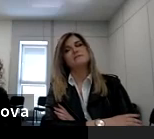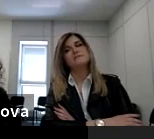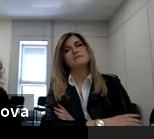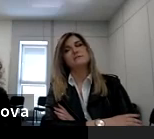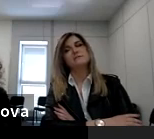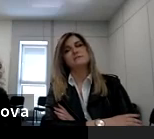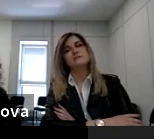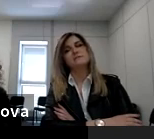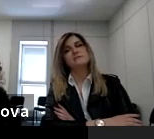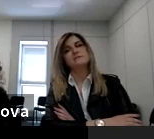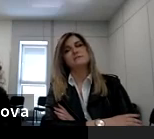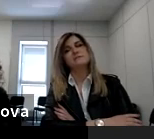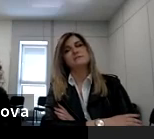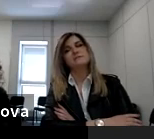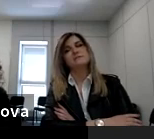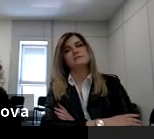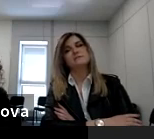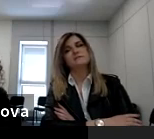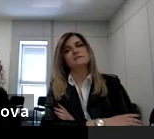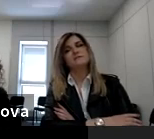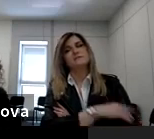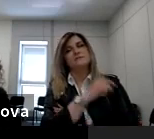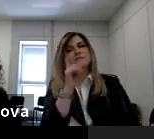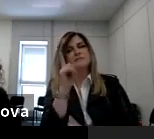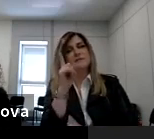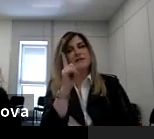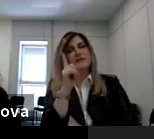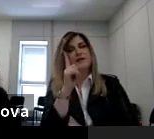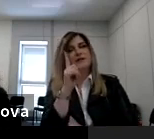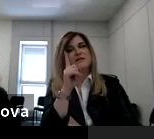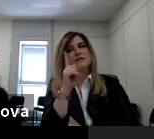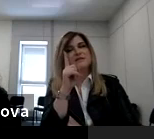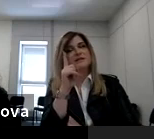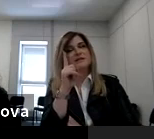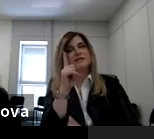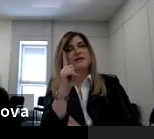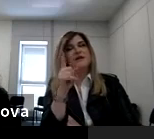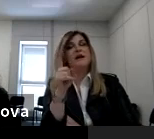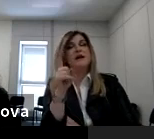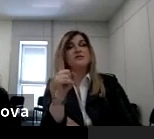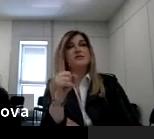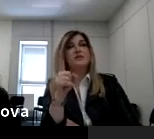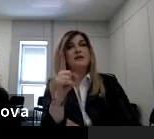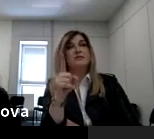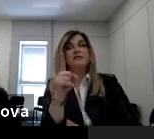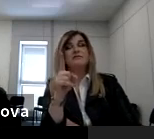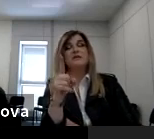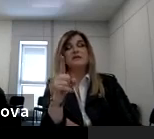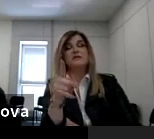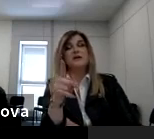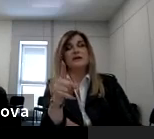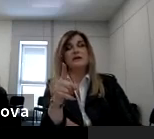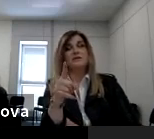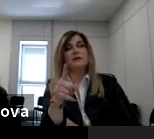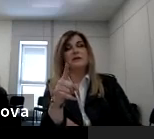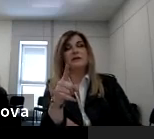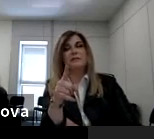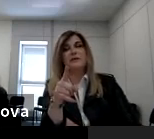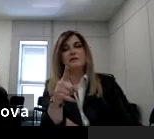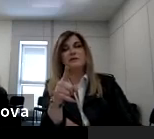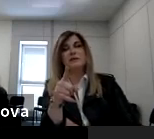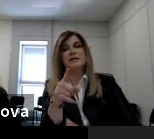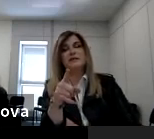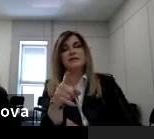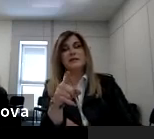understand the purpose of the lighting fixture. So the idea. The idea, yes. Actually, a couple of days ago, I had a